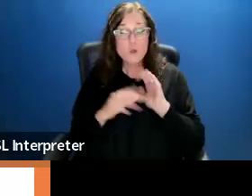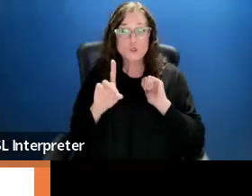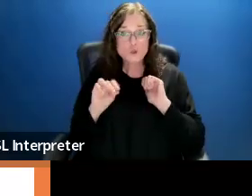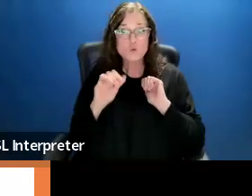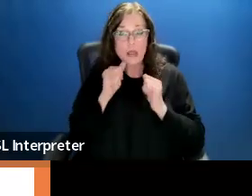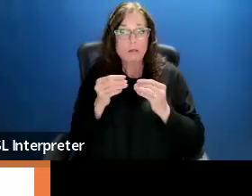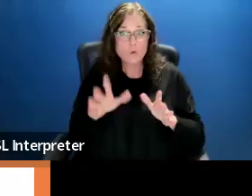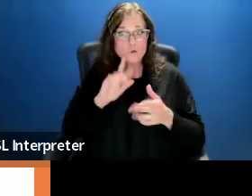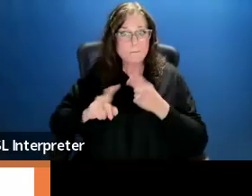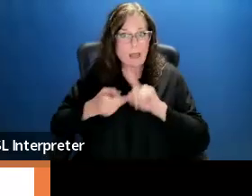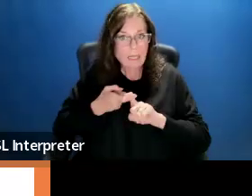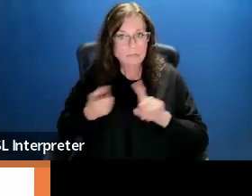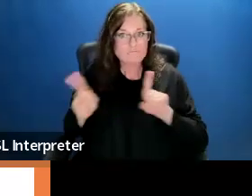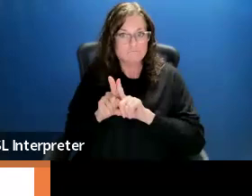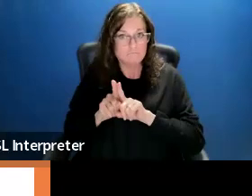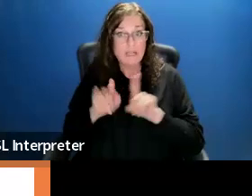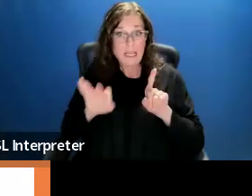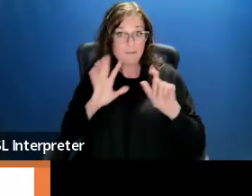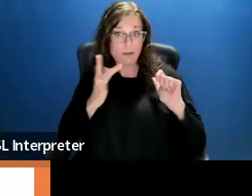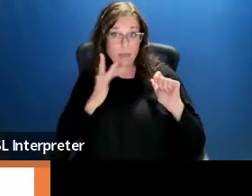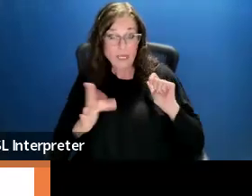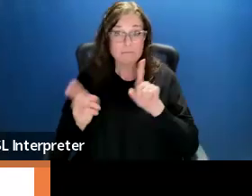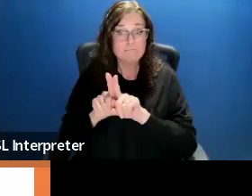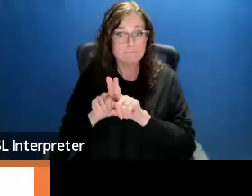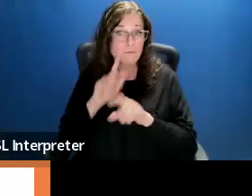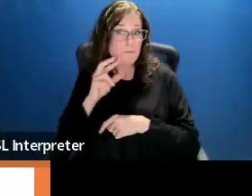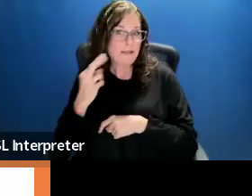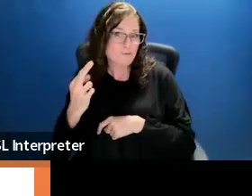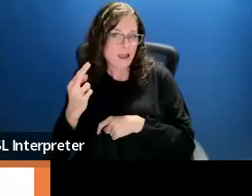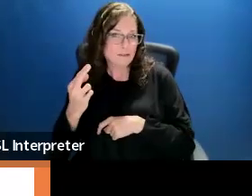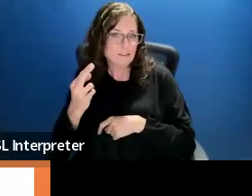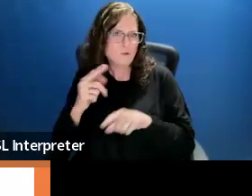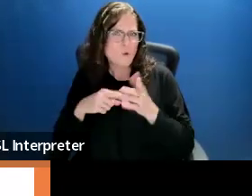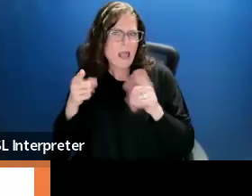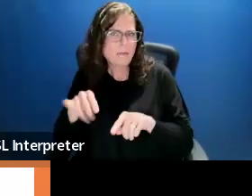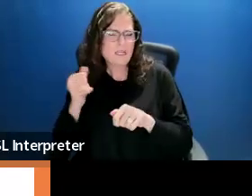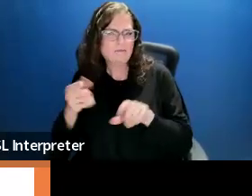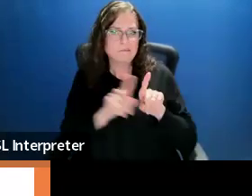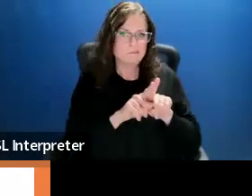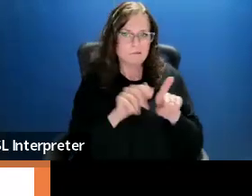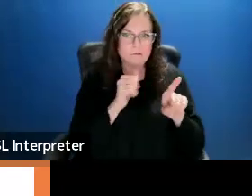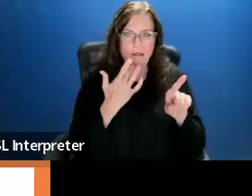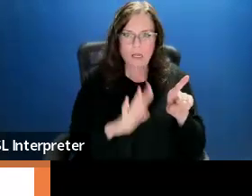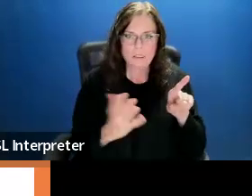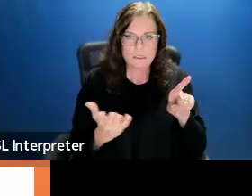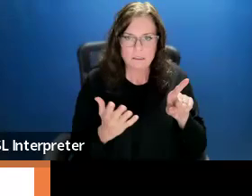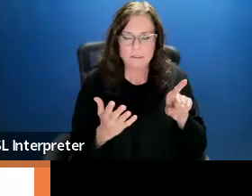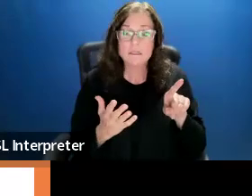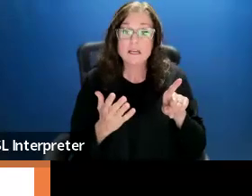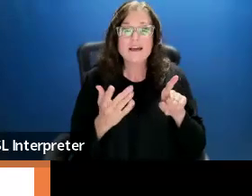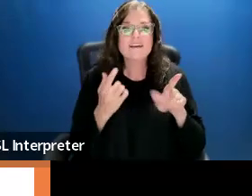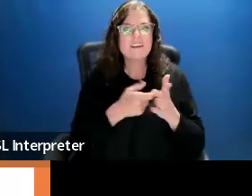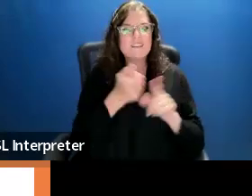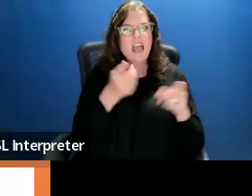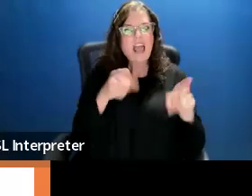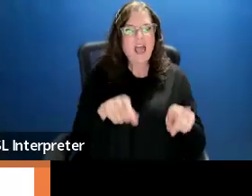not lose your buddy. If you're lucky, you'll get paired with a best friend. But what happens if you're not so lucky? That's just what